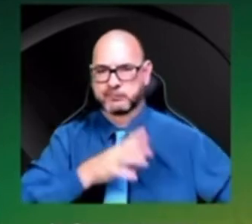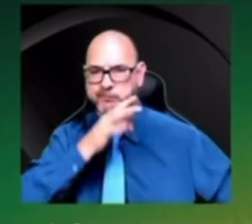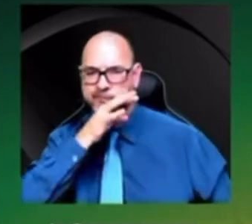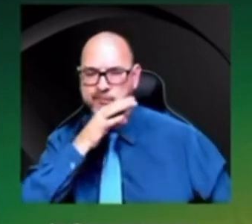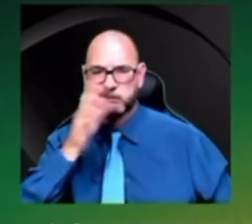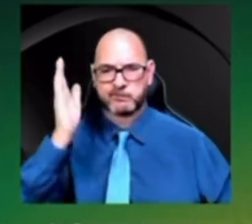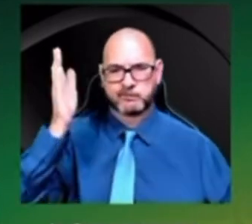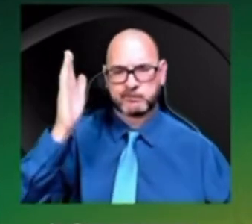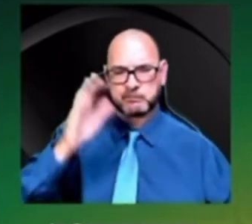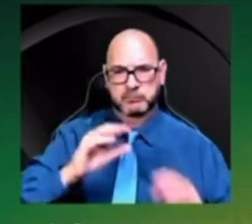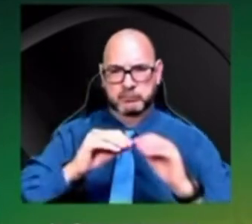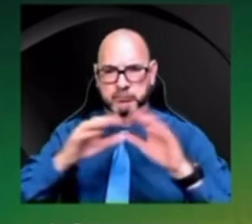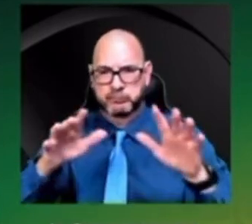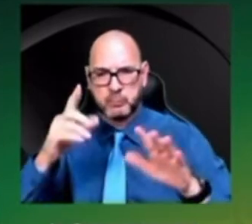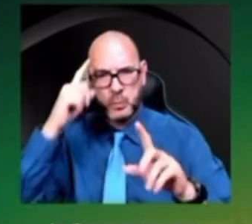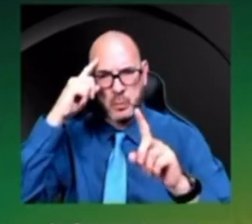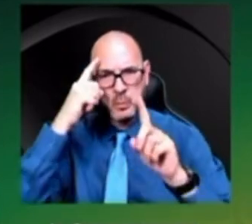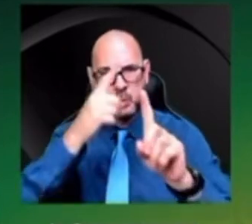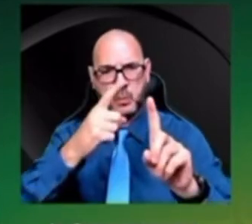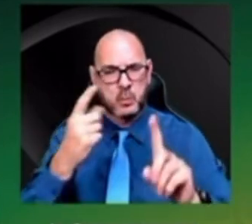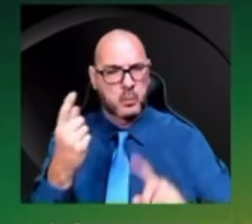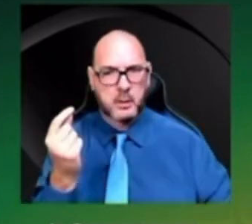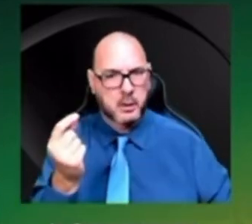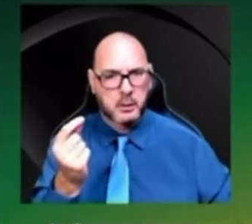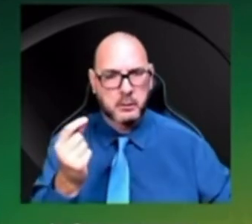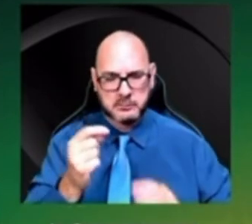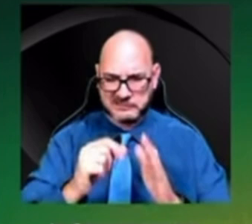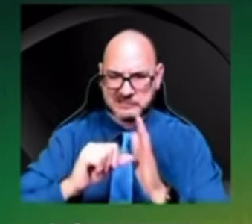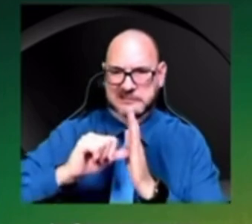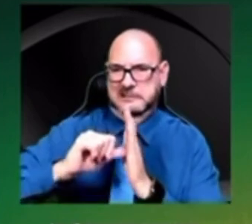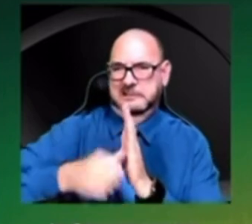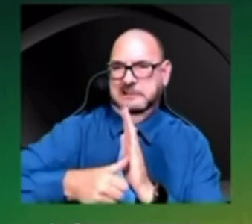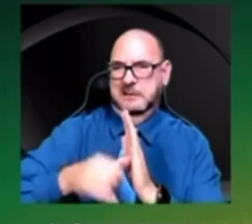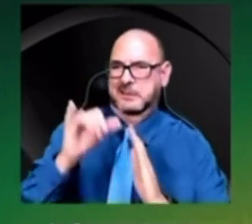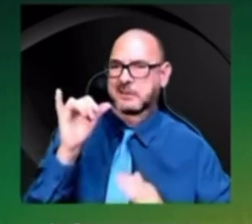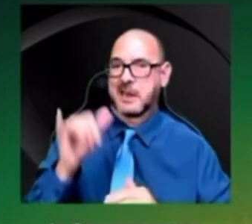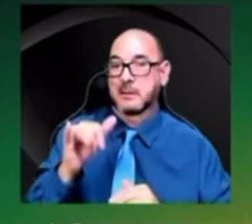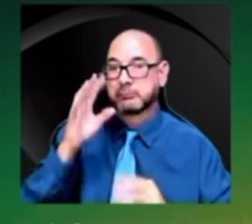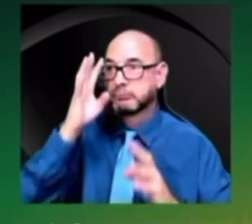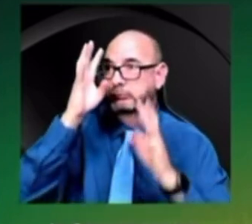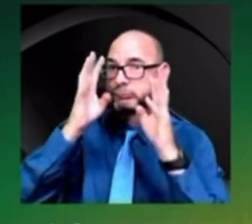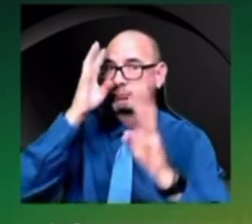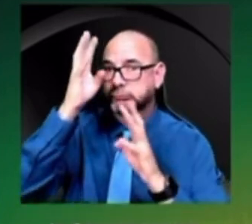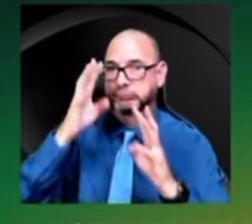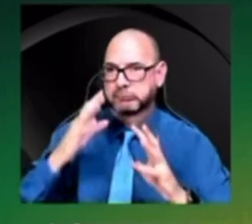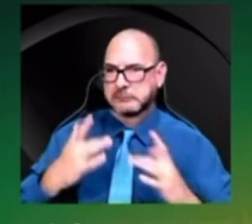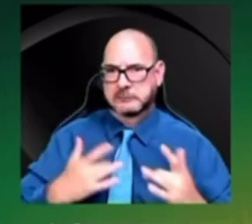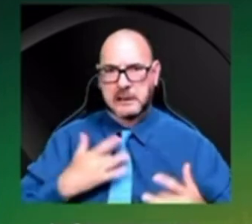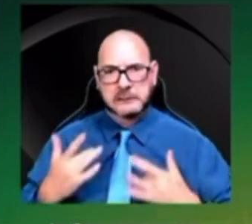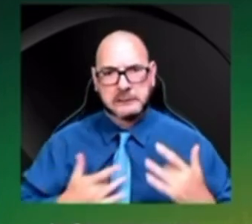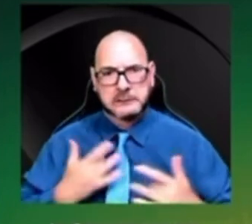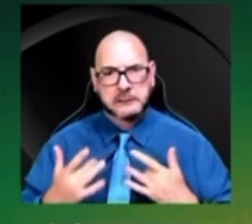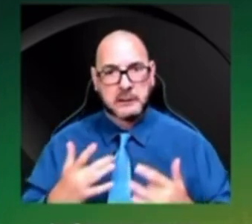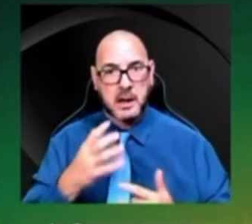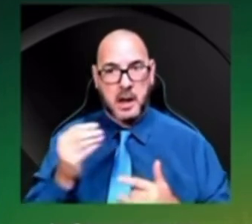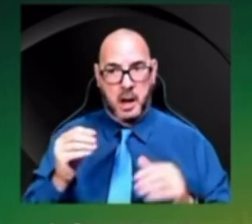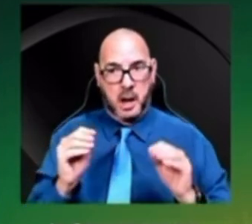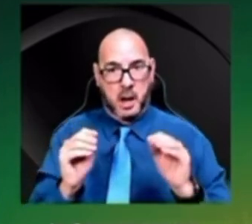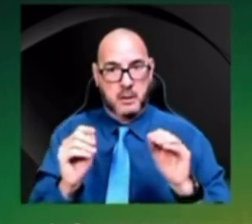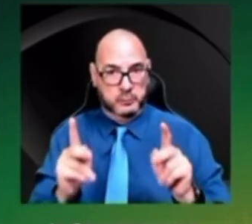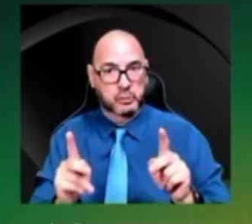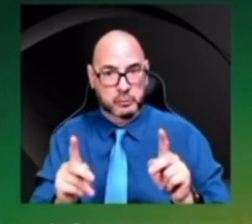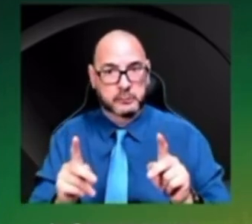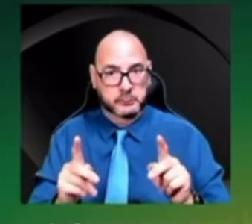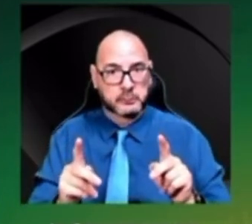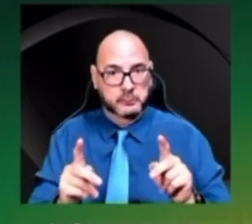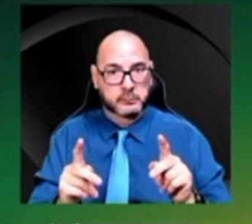in Ghana, Zambia, and Tanzania. She had a warm welcome by the African leaders of these three countries with their rich